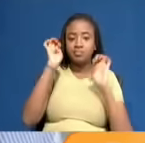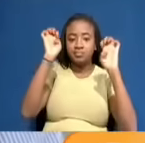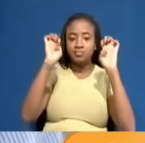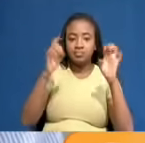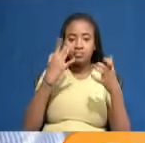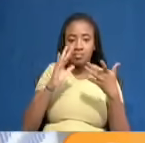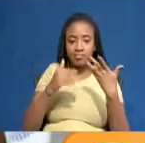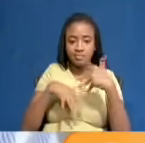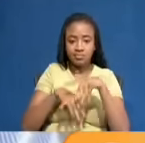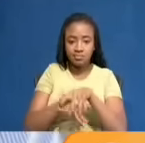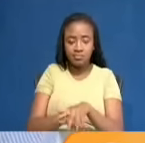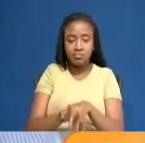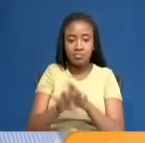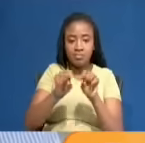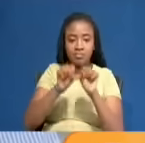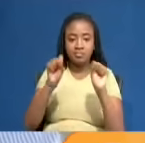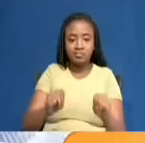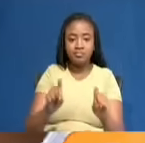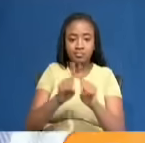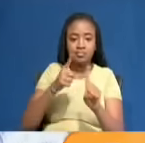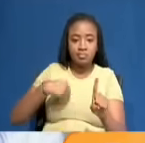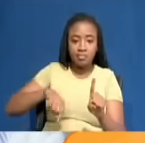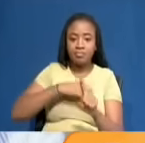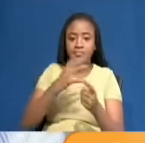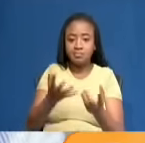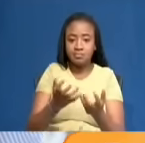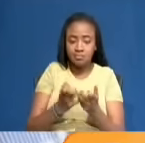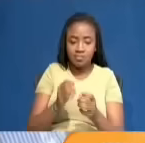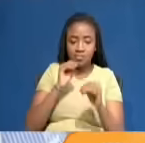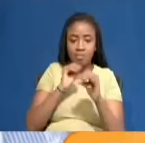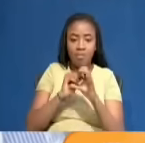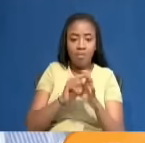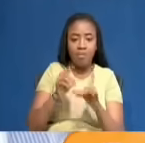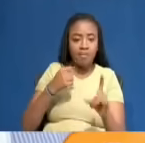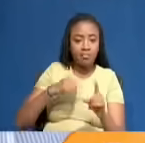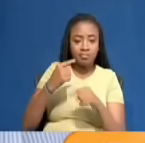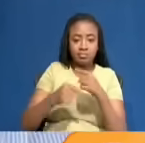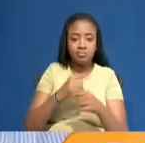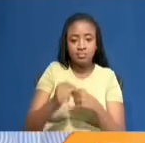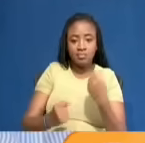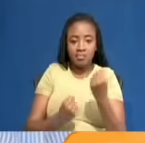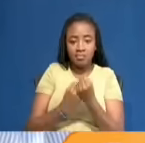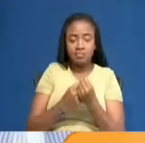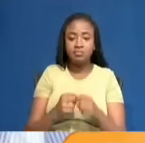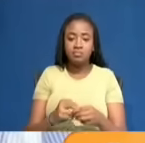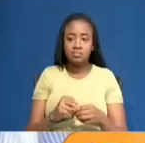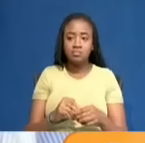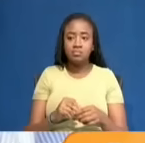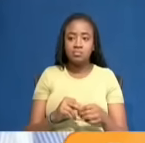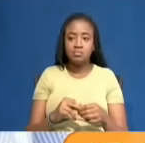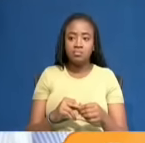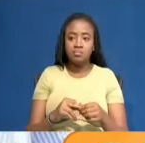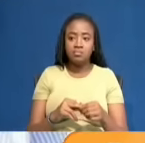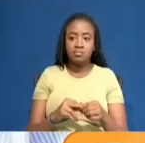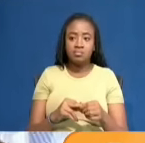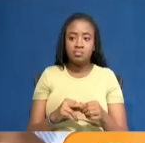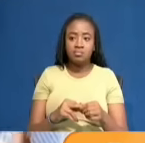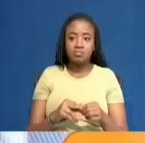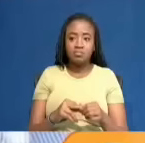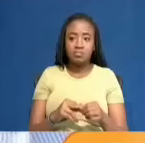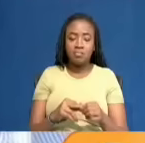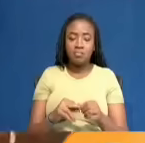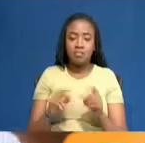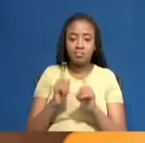the system, and it will require us huge investment, and we are working on that. When it comes to neighboring countries, our system, our grid